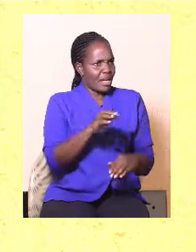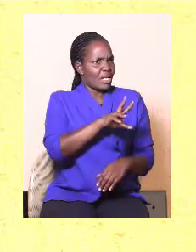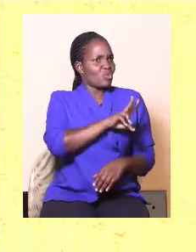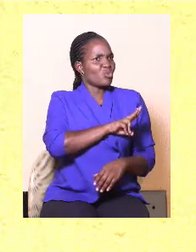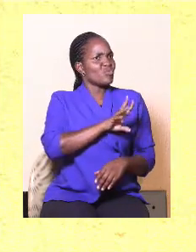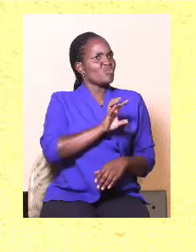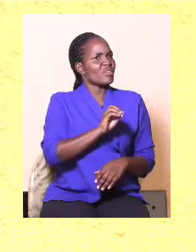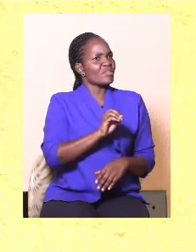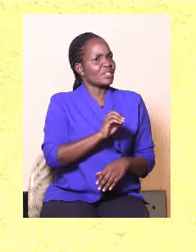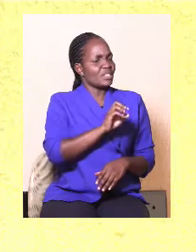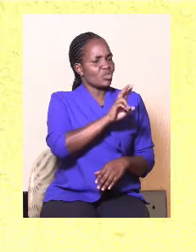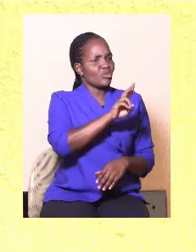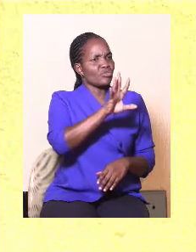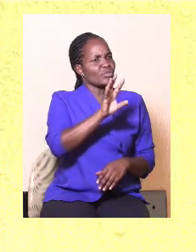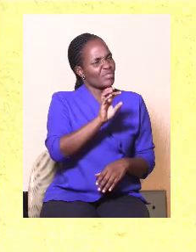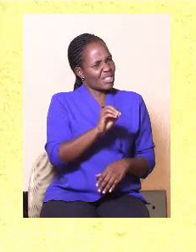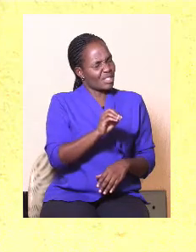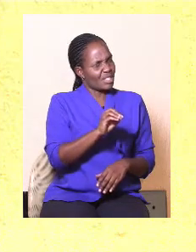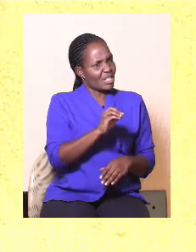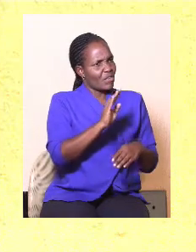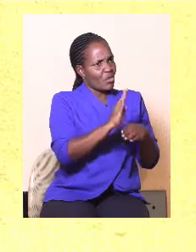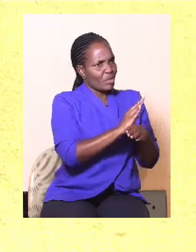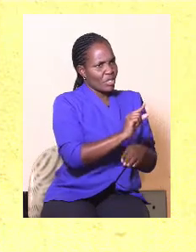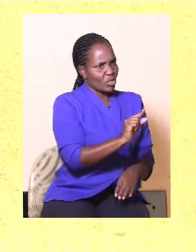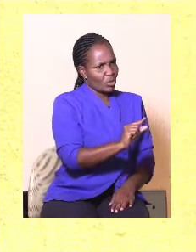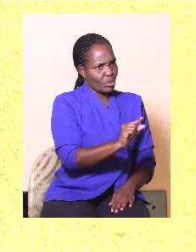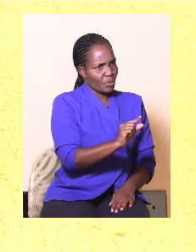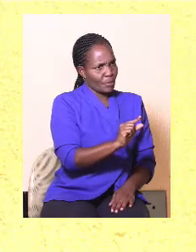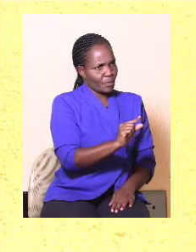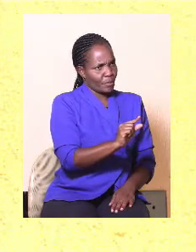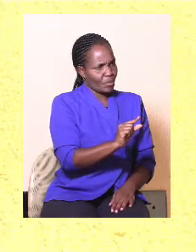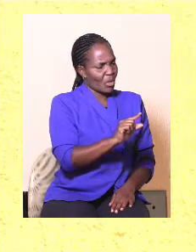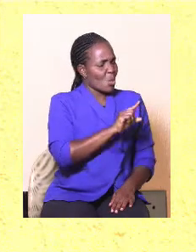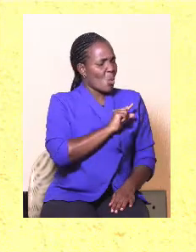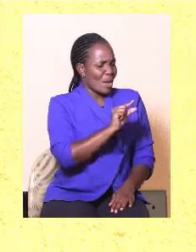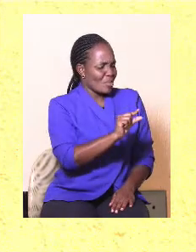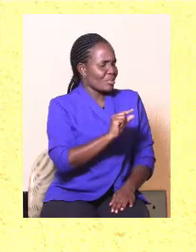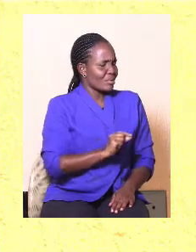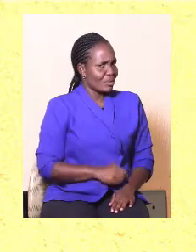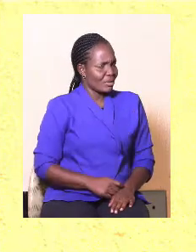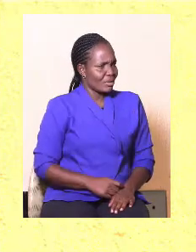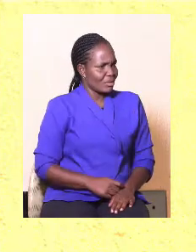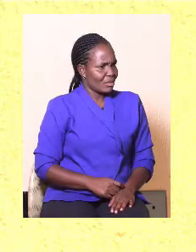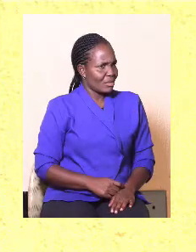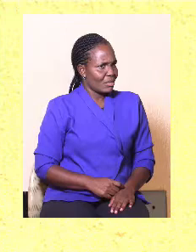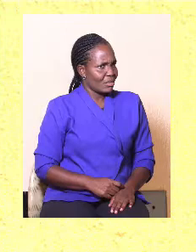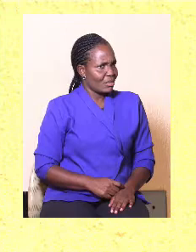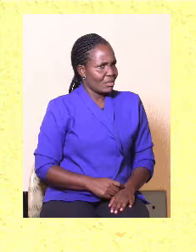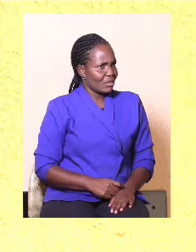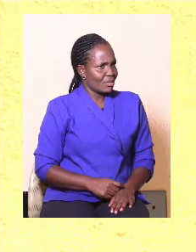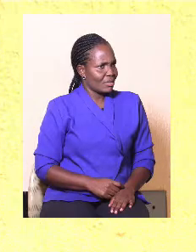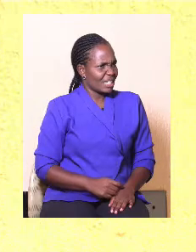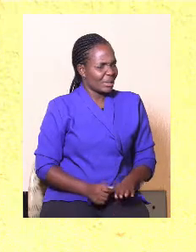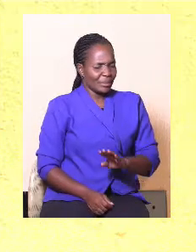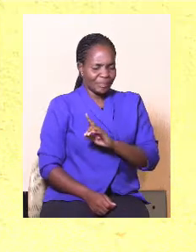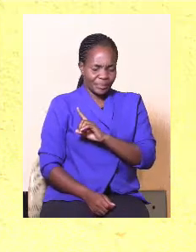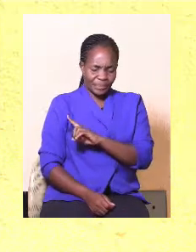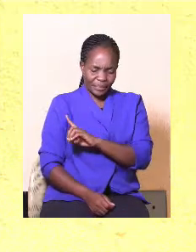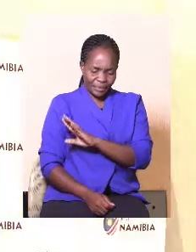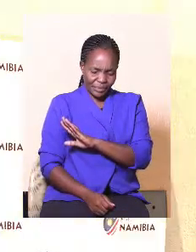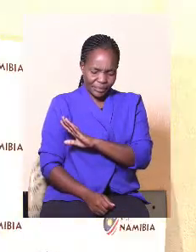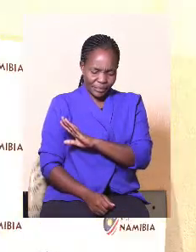traders and the service provider in that sector. Or what informed the... Yeah. Okay. Okay, next question, sir, just to be specific. Second one is... While is